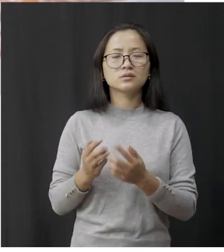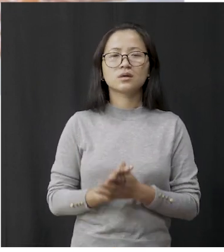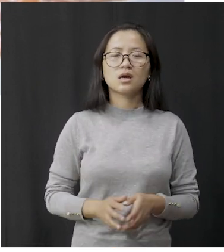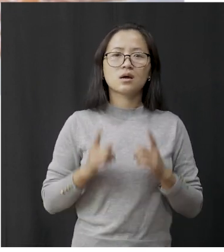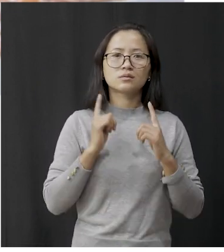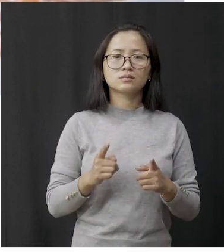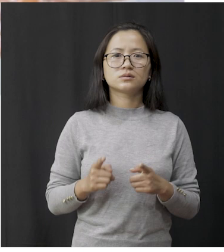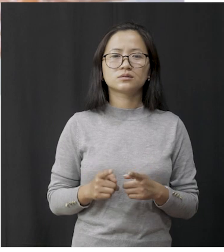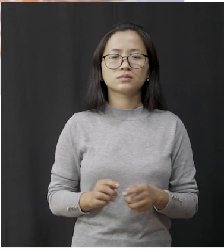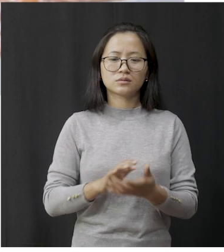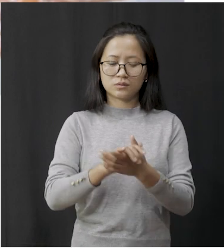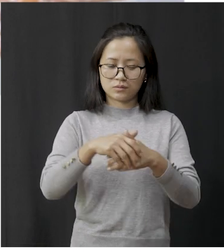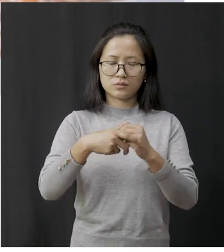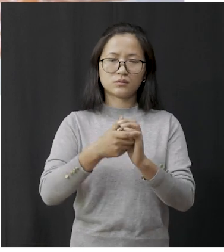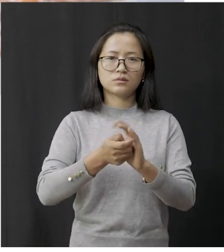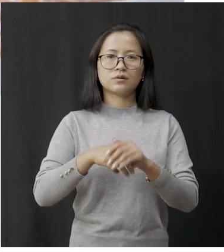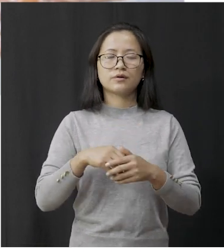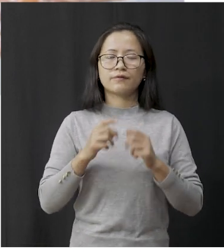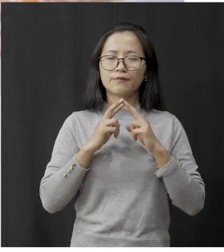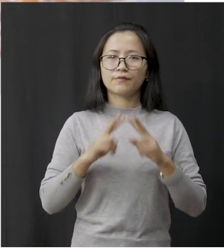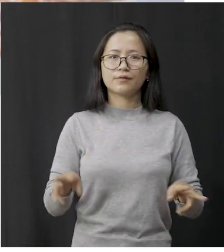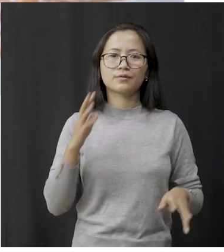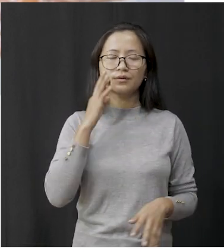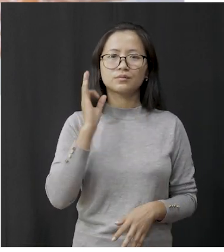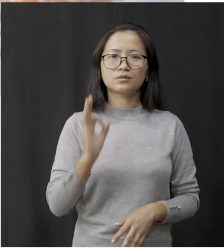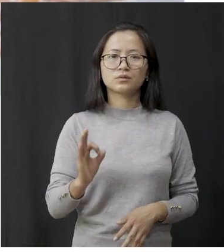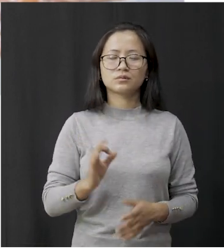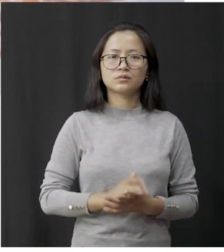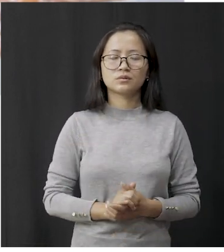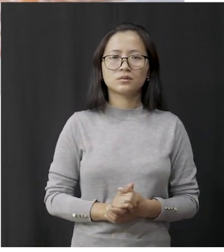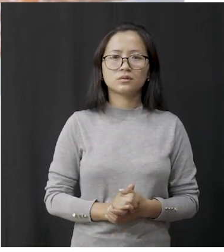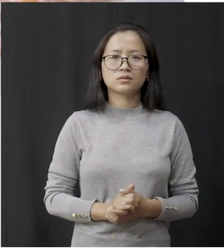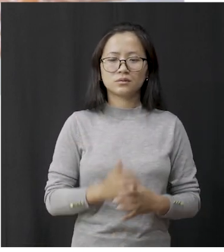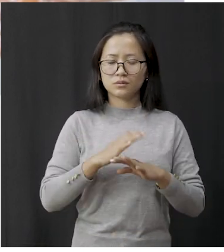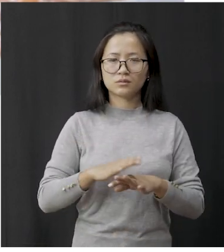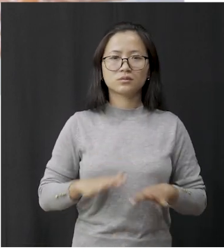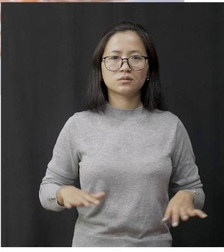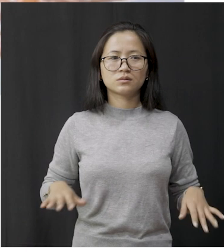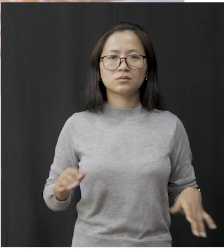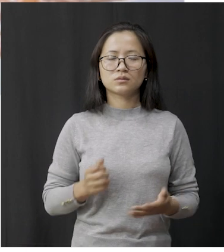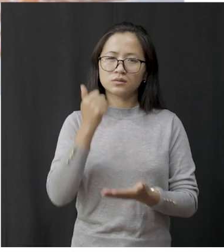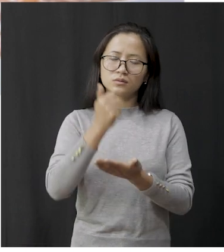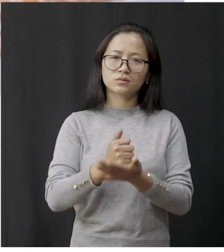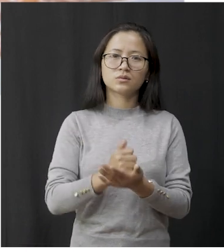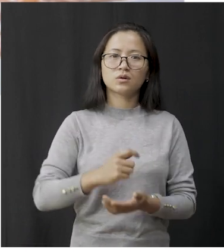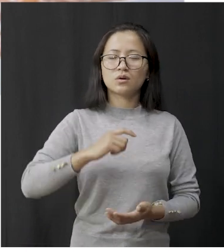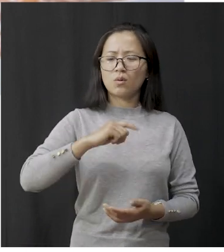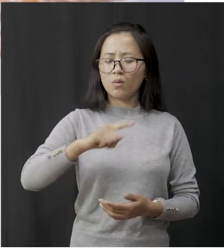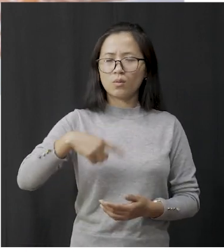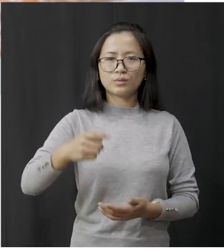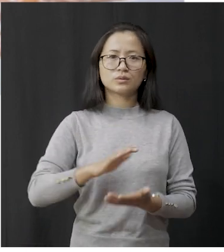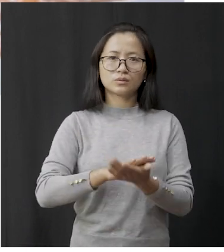but this washing our hands is very important. Now, students, we should always wash